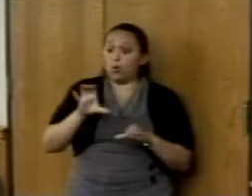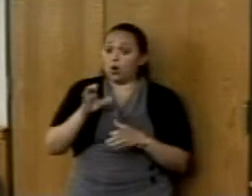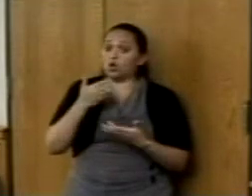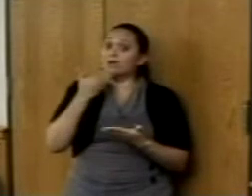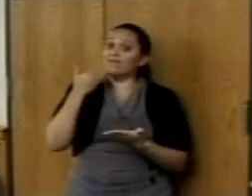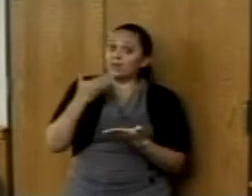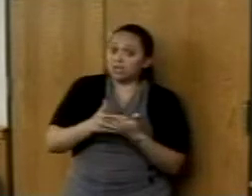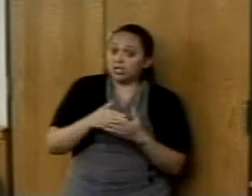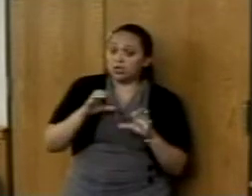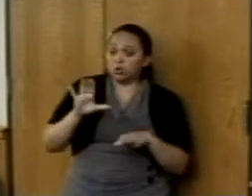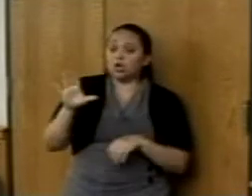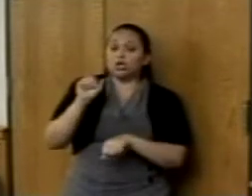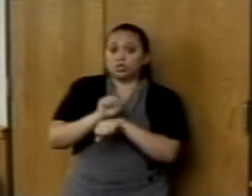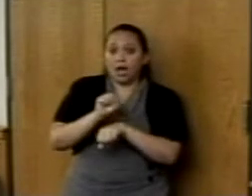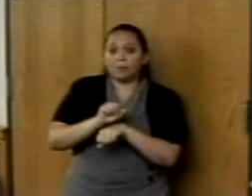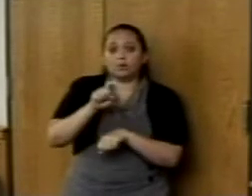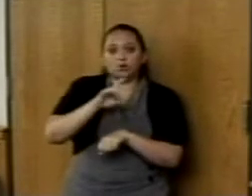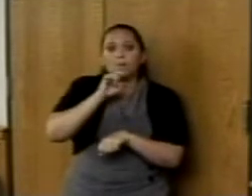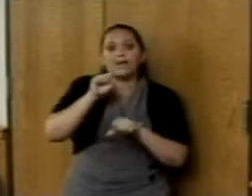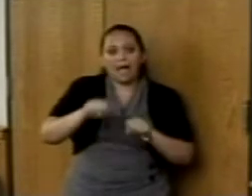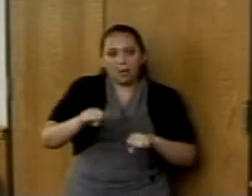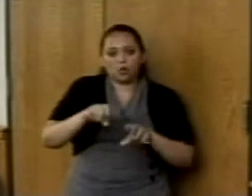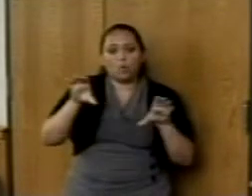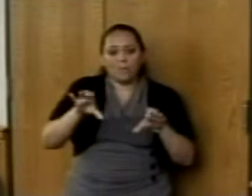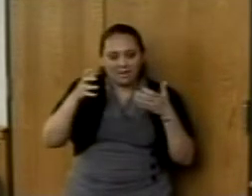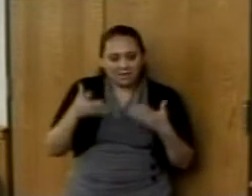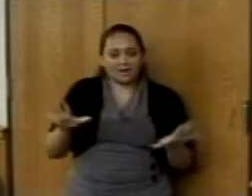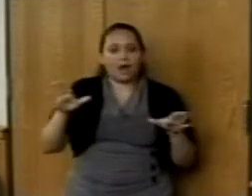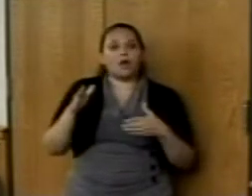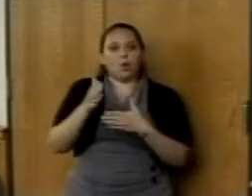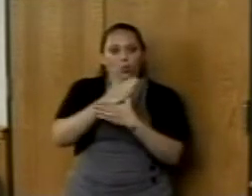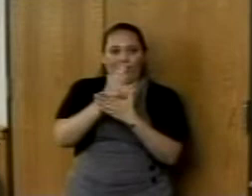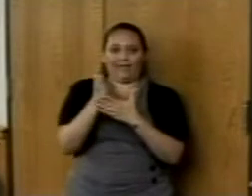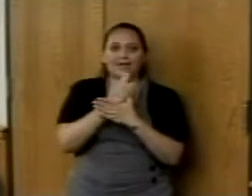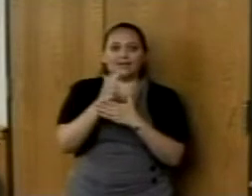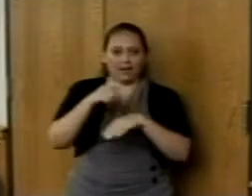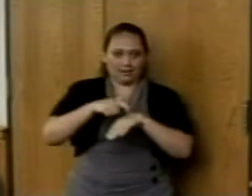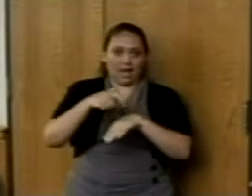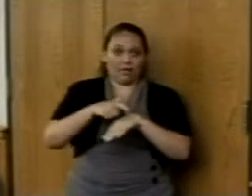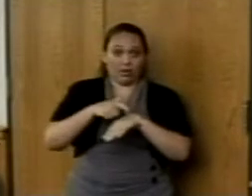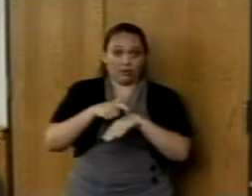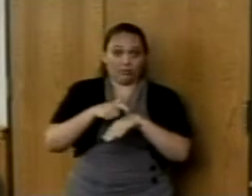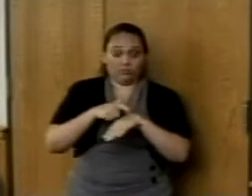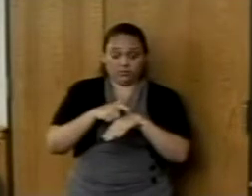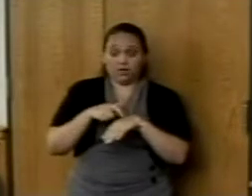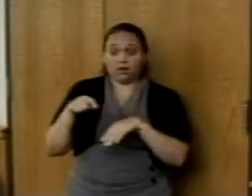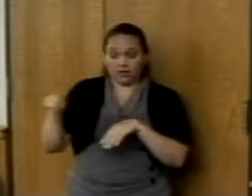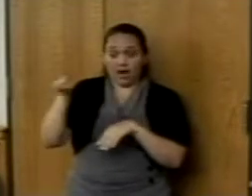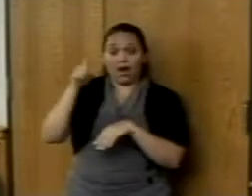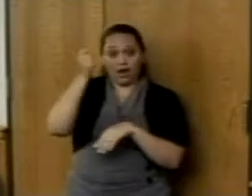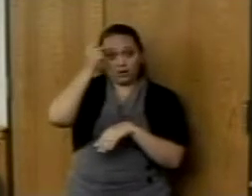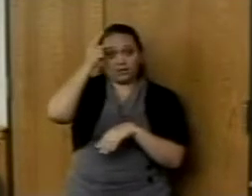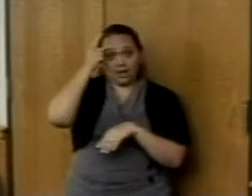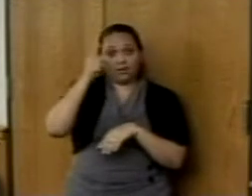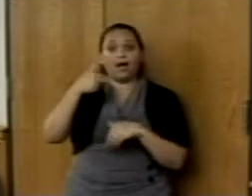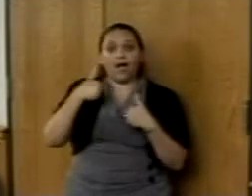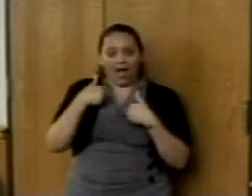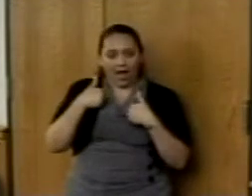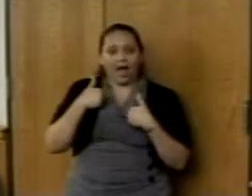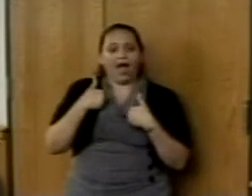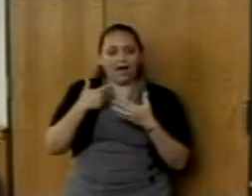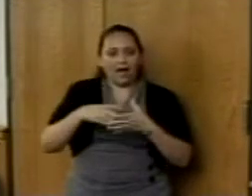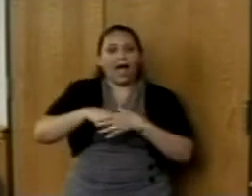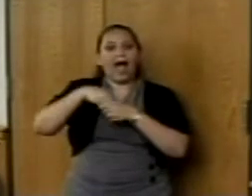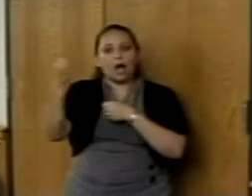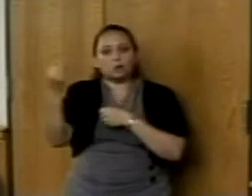do your job, it should be able to be done within that time frame. But they understand that there are outside